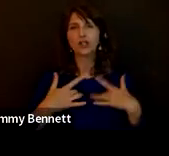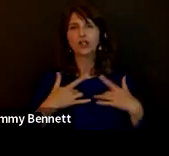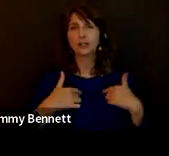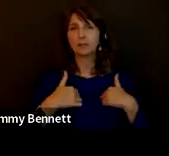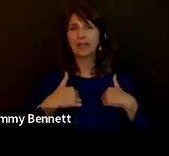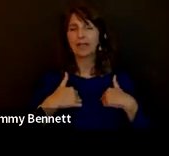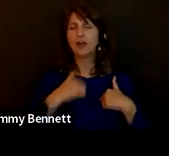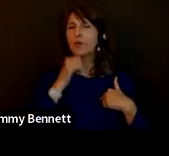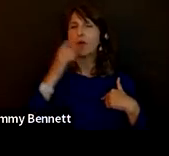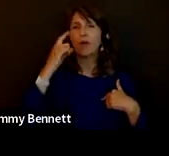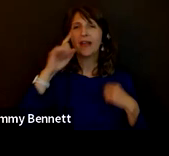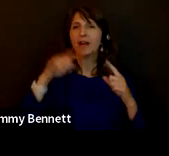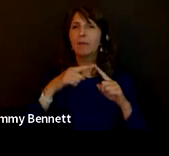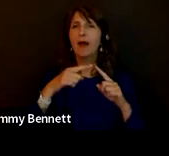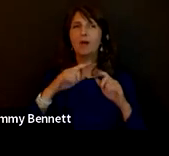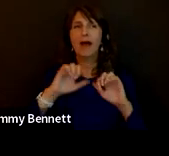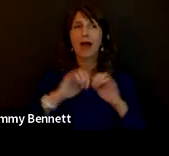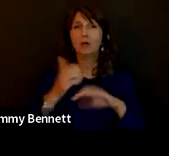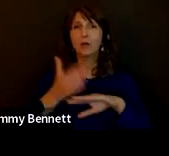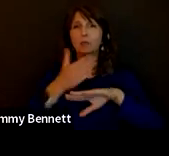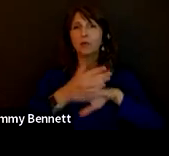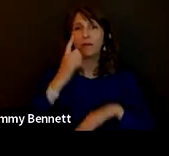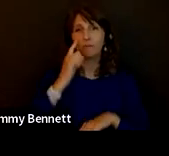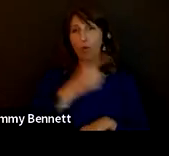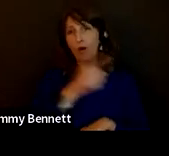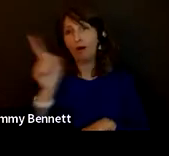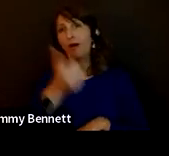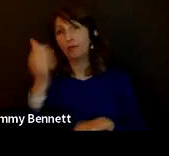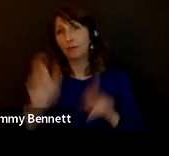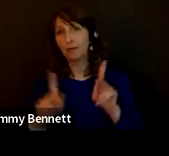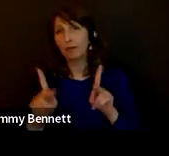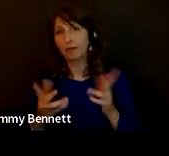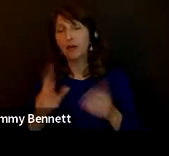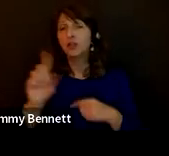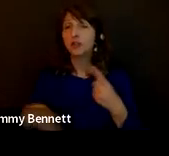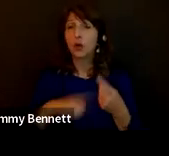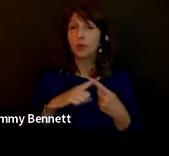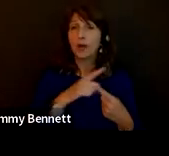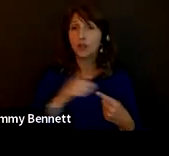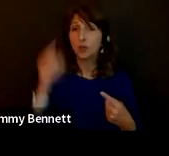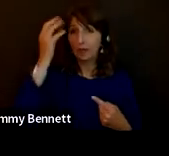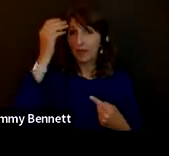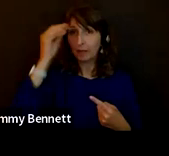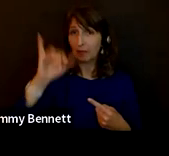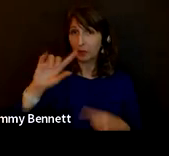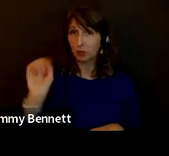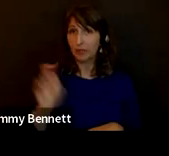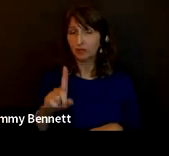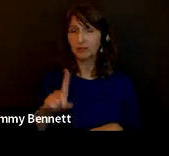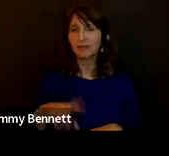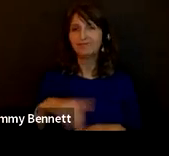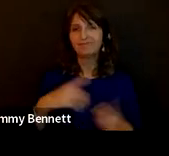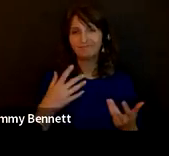things better for others. So what I would like to say is that when we're thinking about those questions, I think it's a